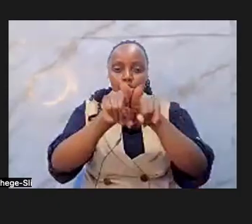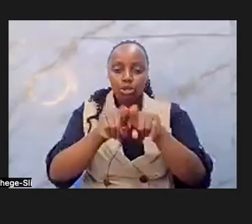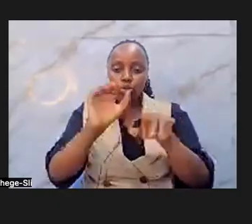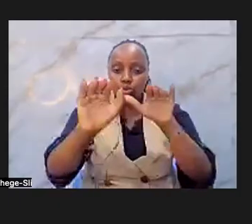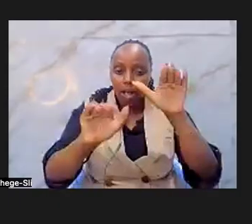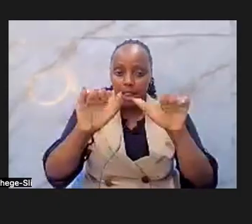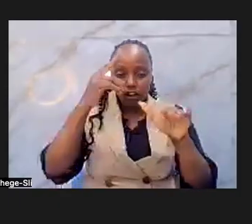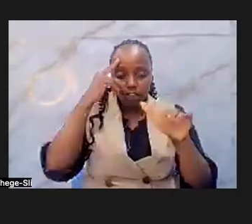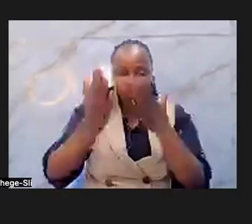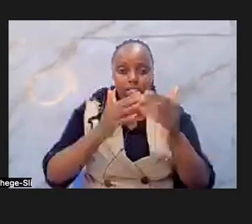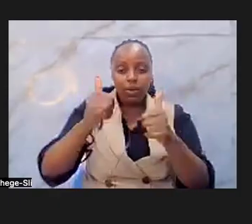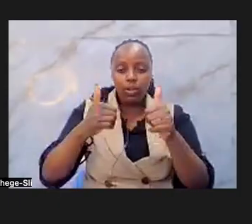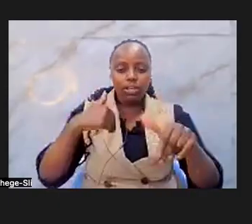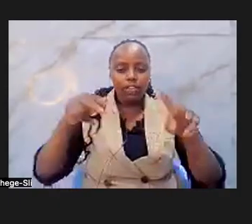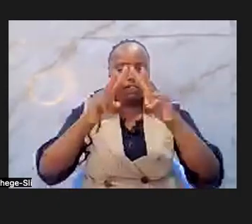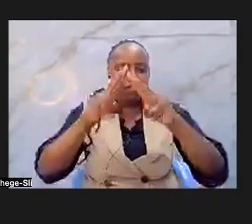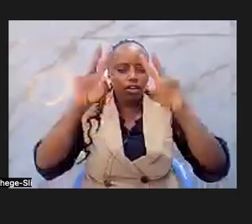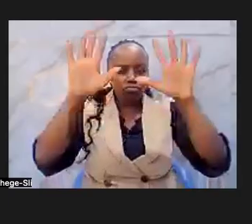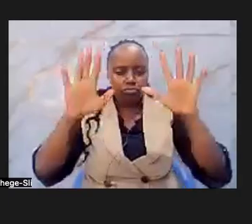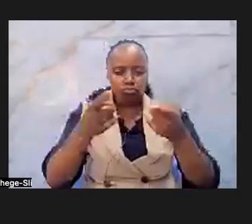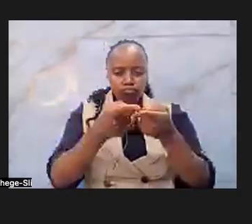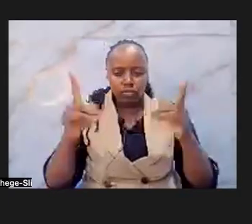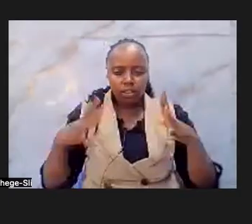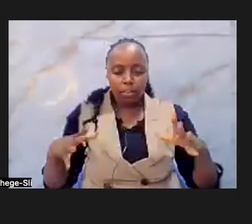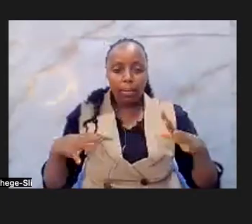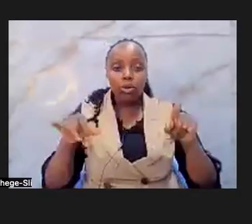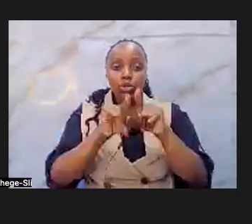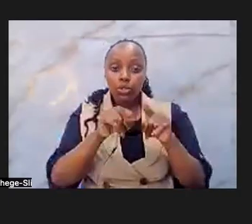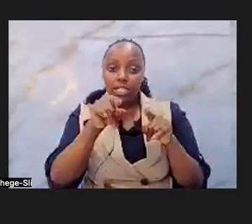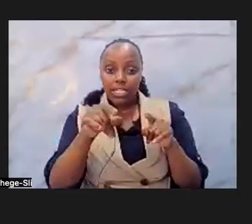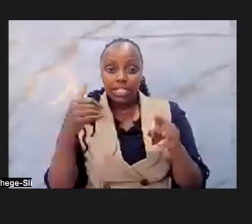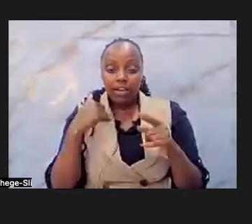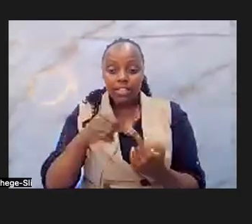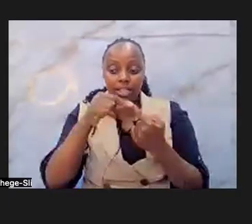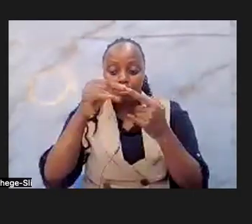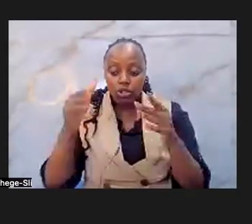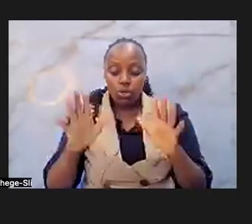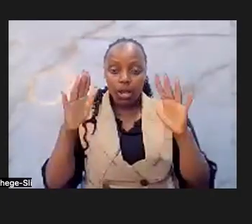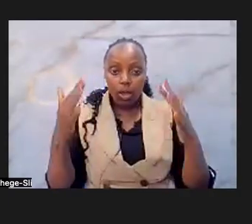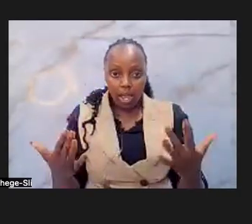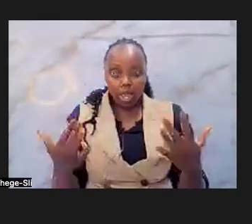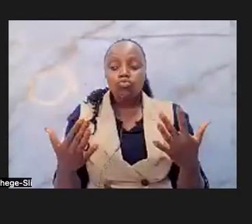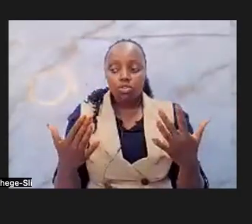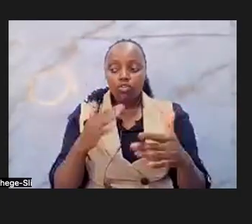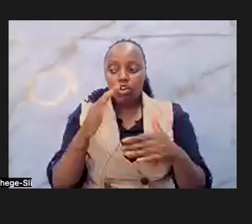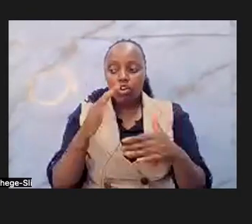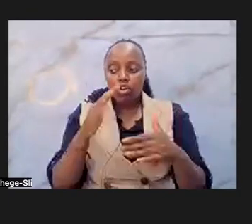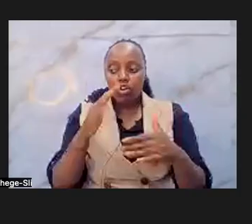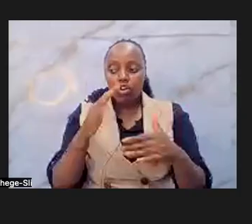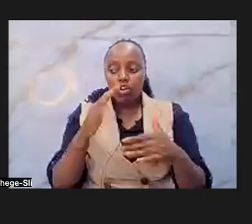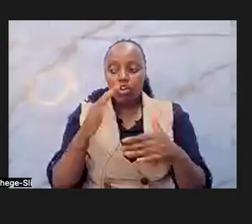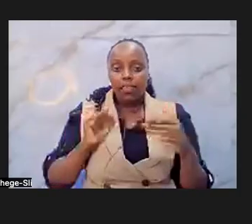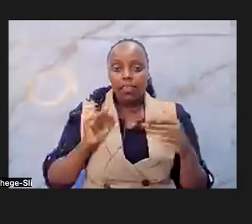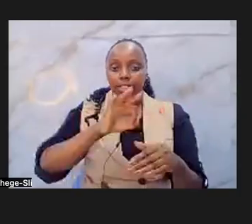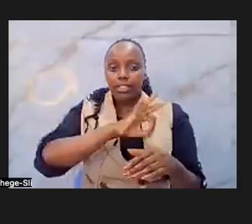really critical to them. And the facility is unique in a way that all the staff are trained,